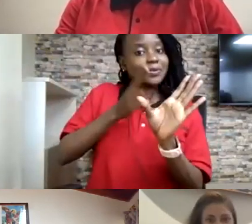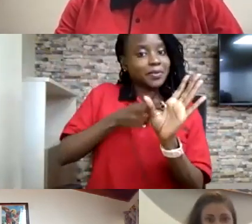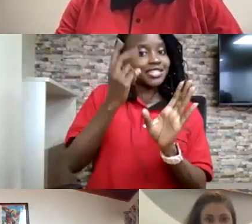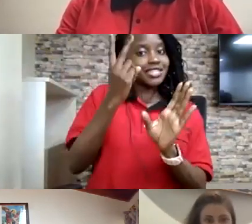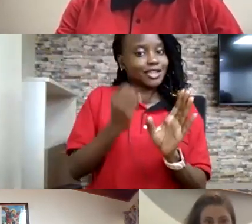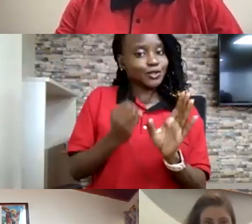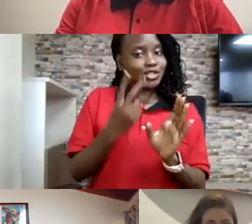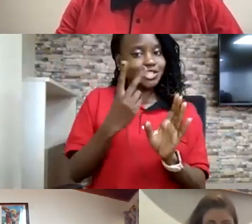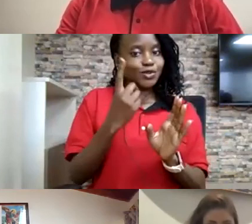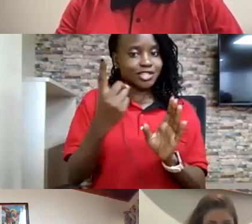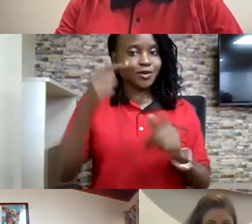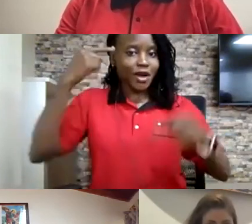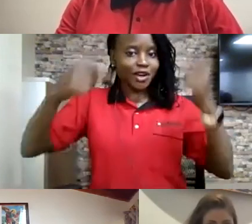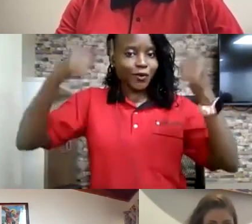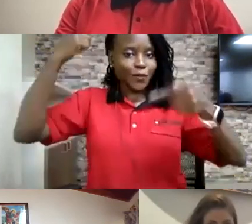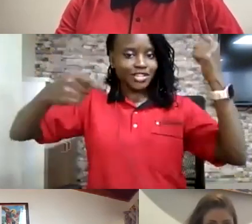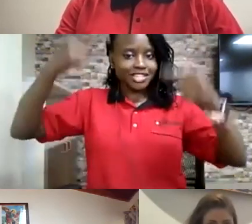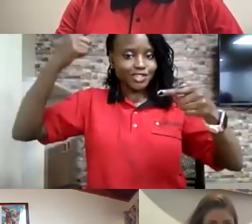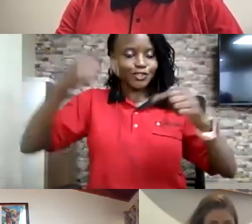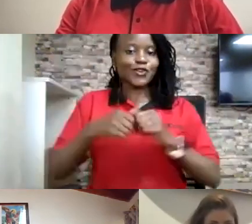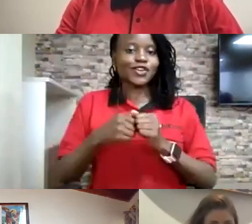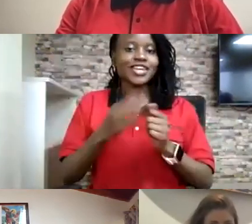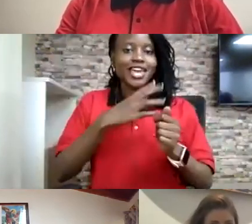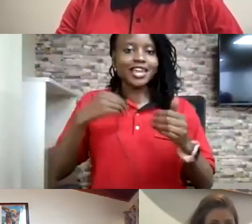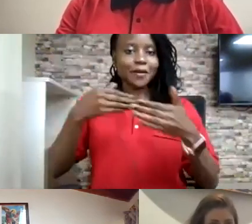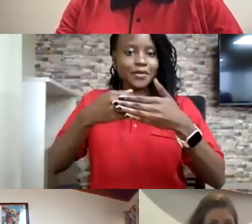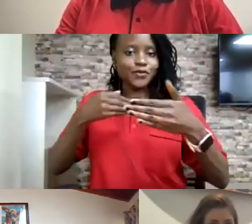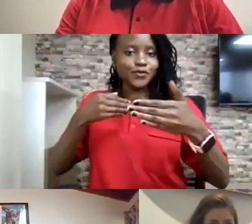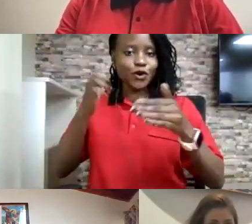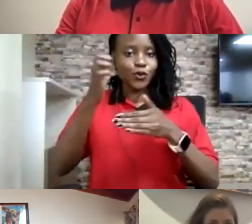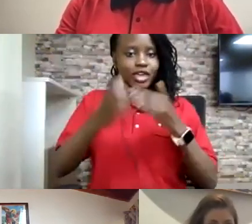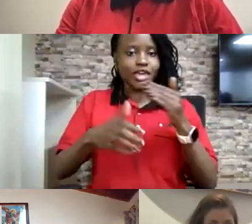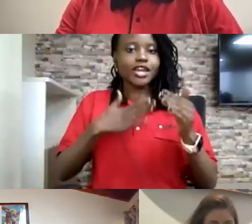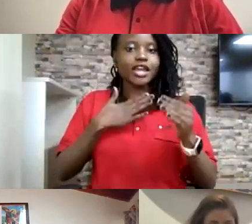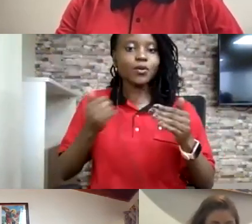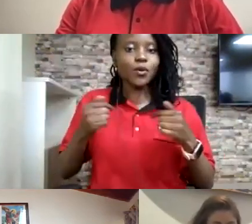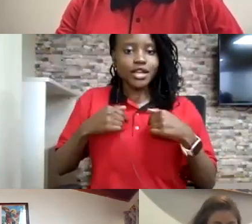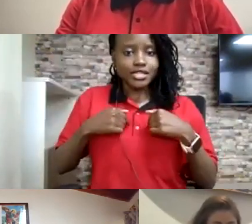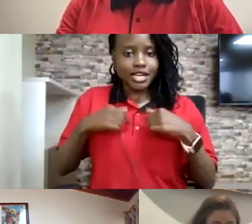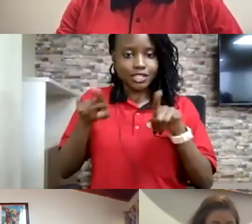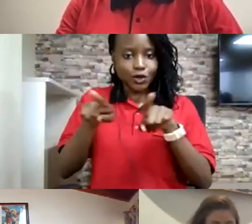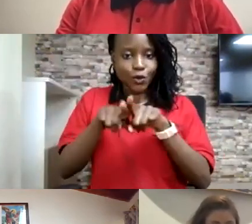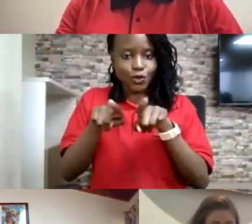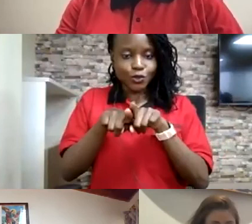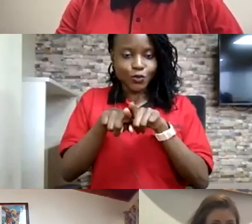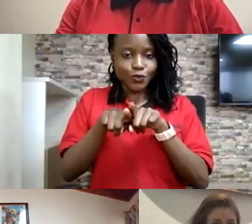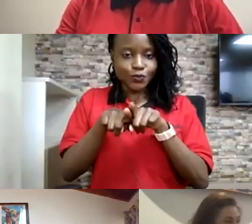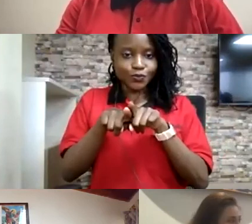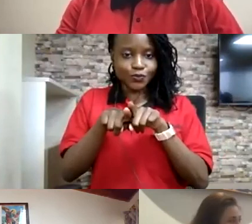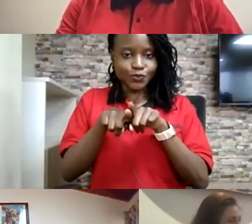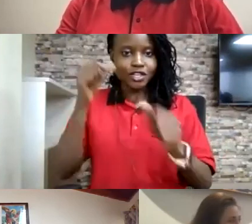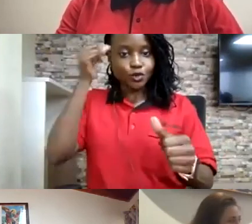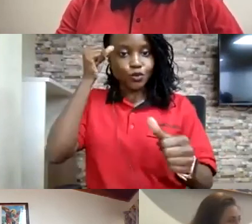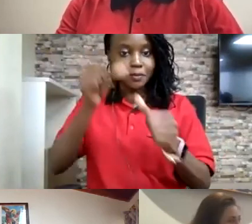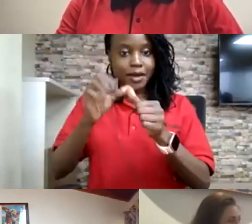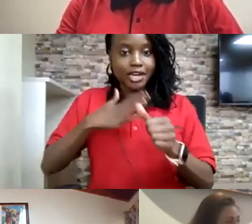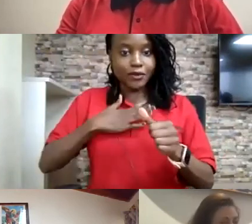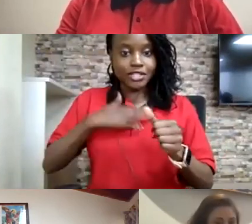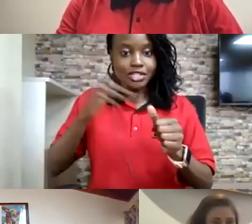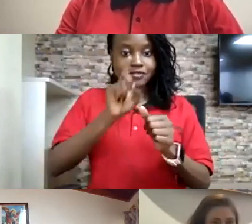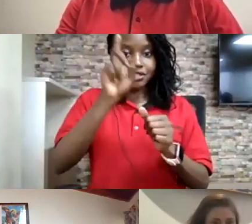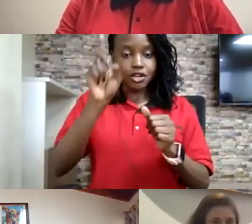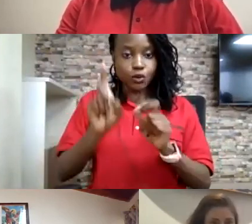give thanks to our parents. We want to give thanks to the head teachers and our teachers. And last but not